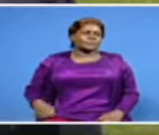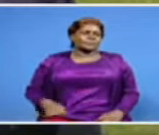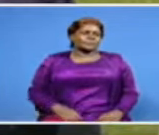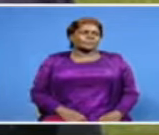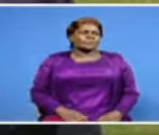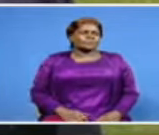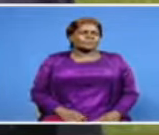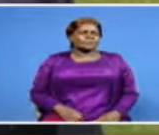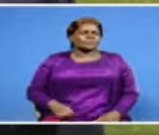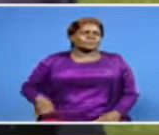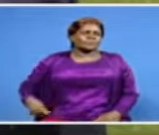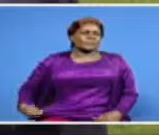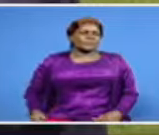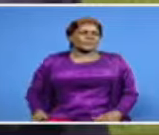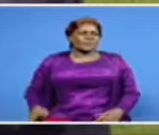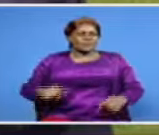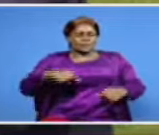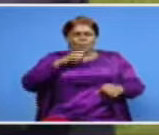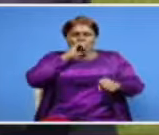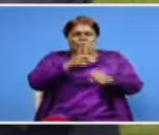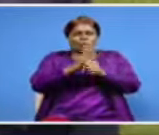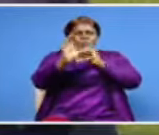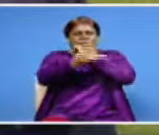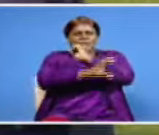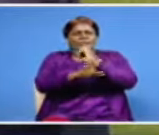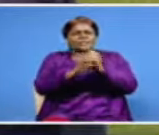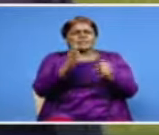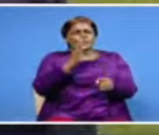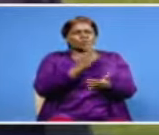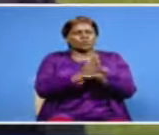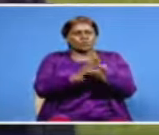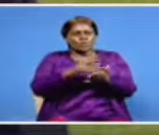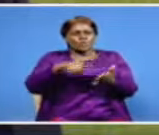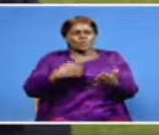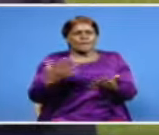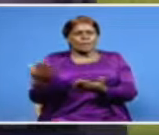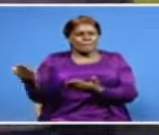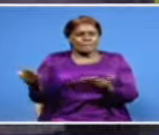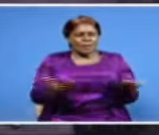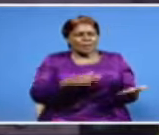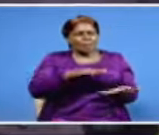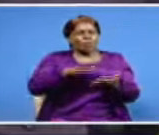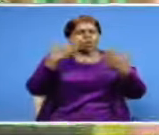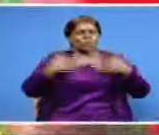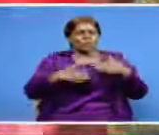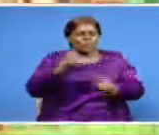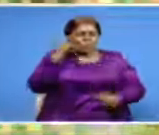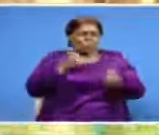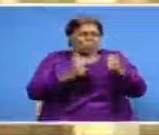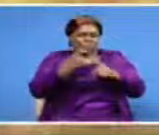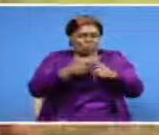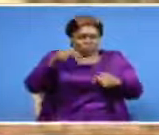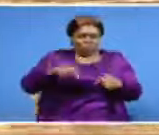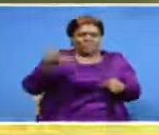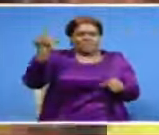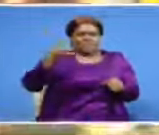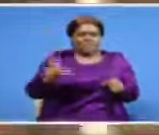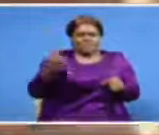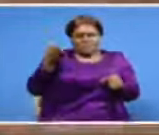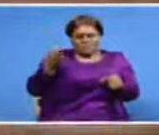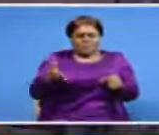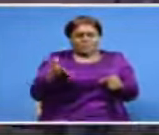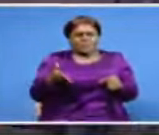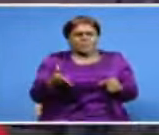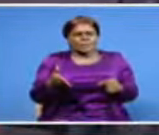And we are assuring the nation that we are going to bring more Omanyalas from this region. This